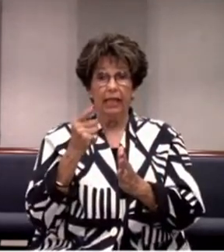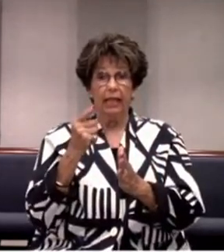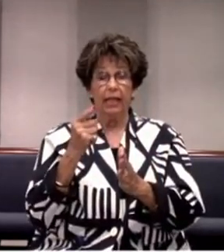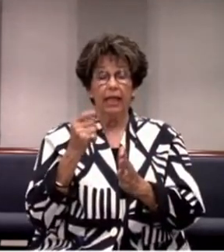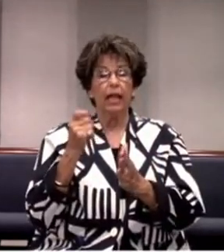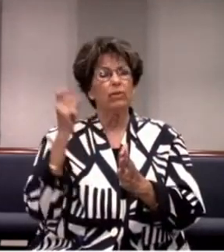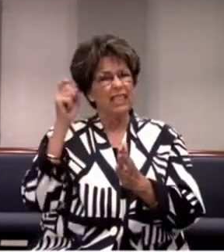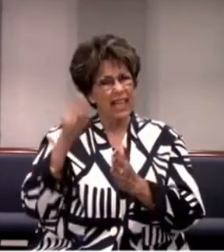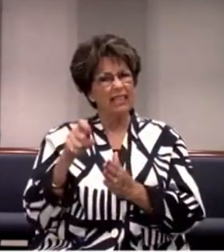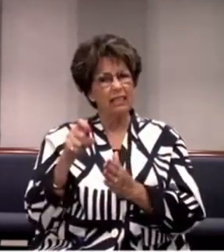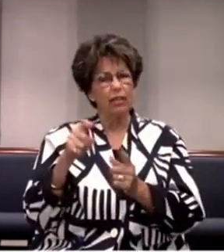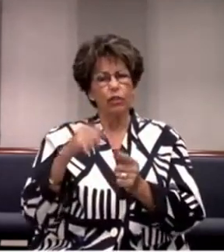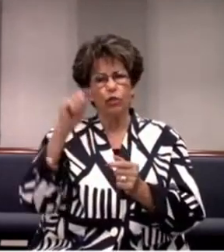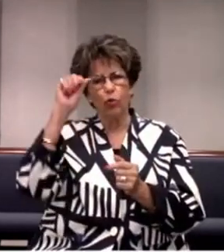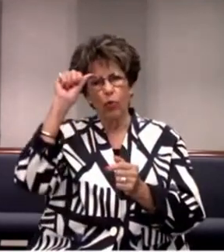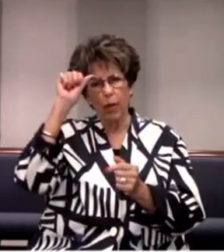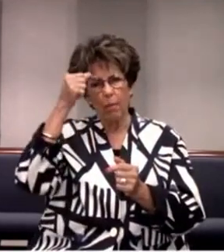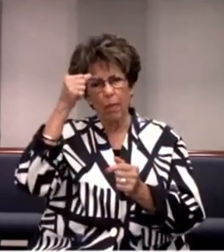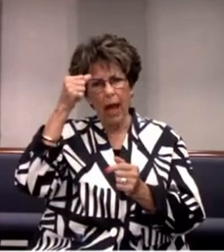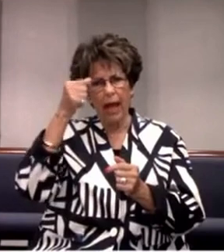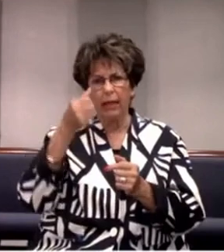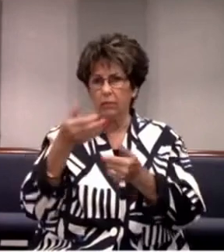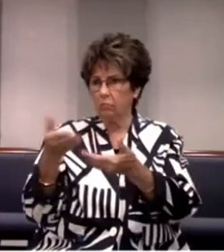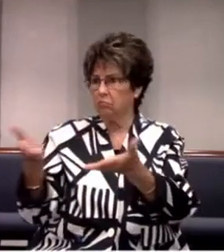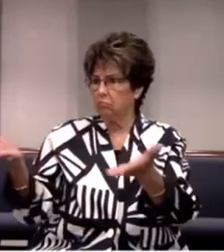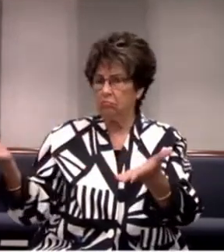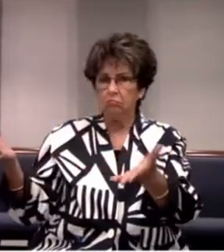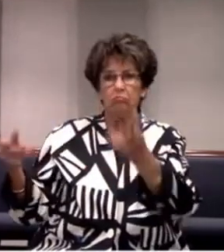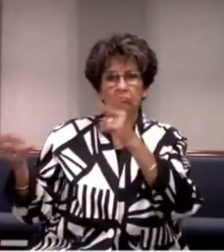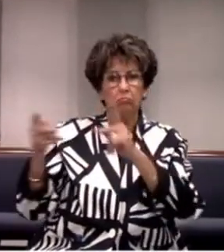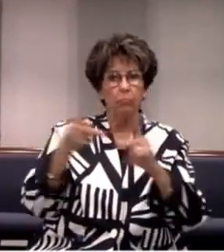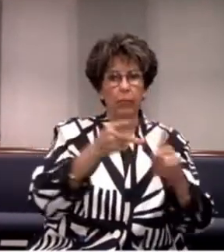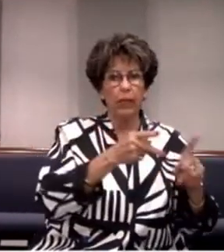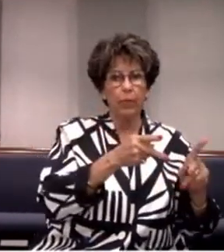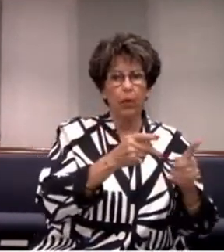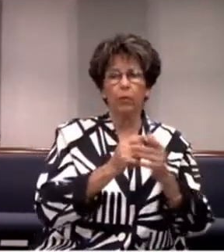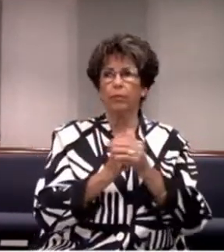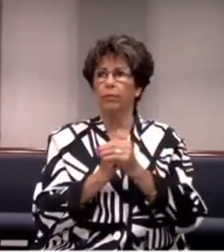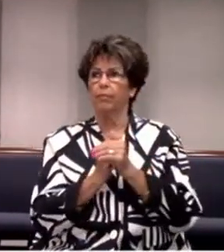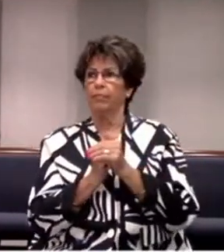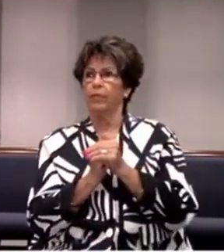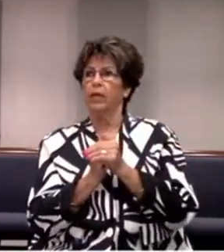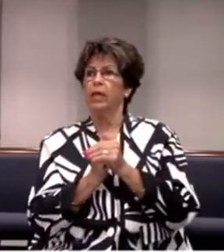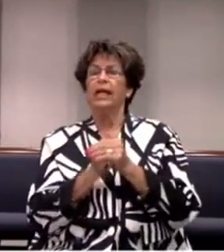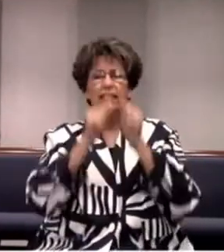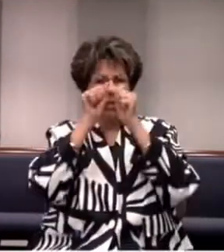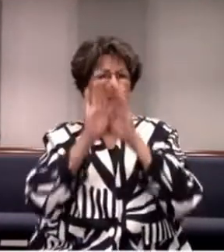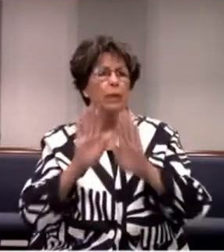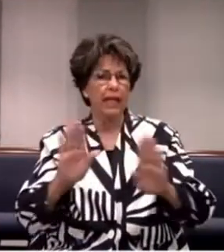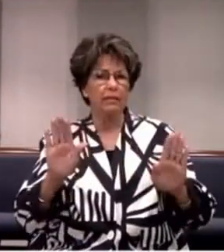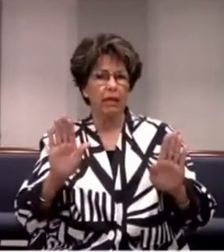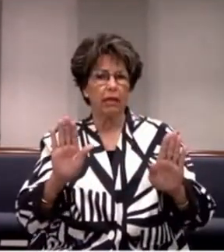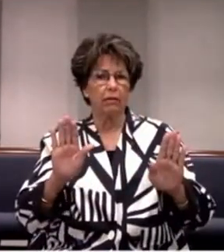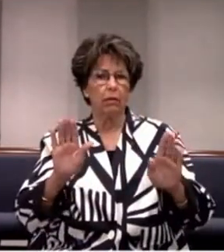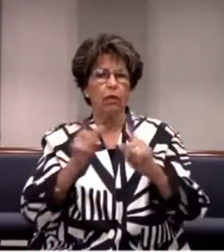things. I find sometimes on Wednesday night, it's just a blessing to be reminded of what we already